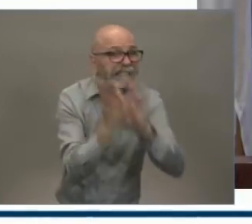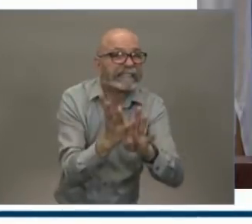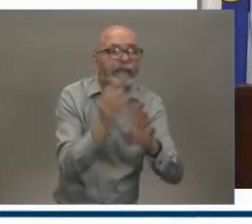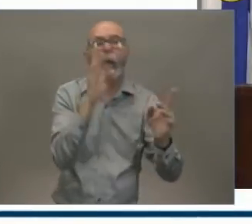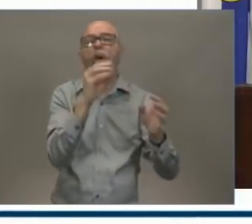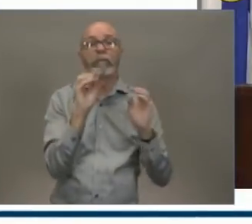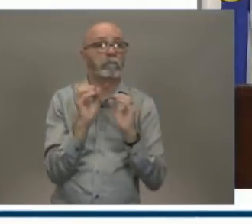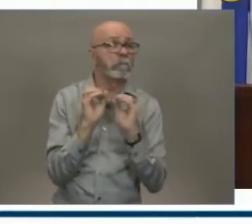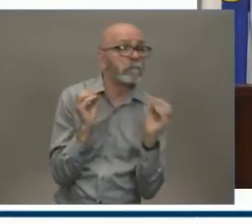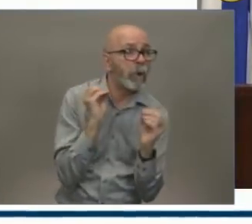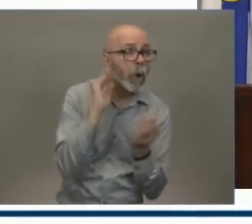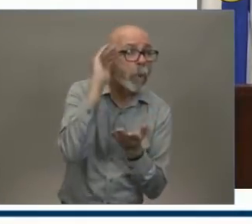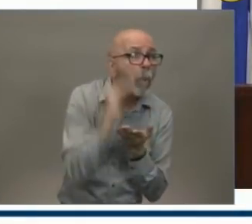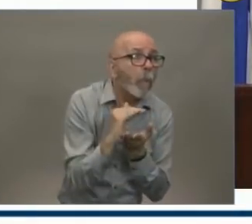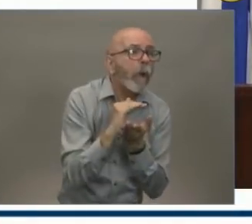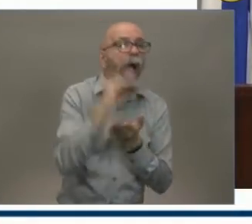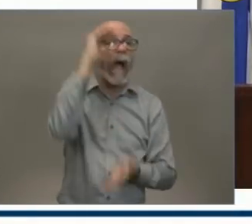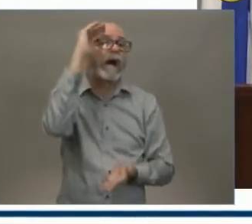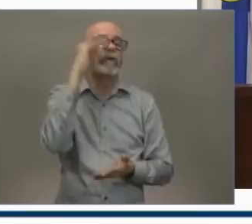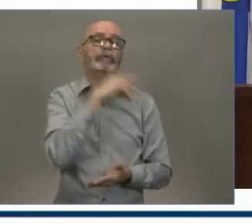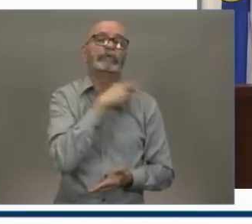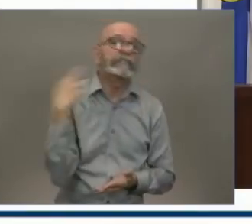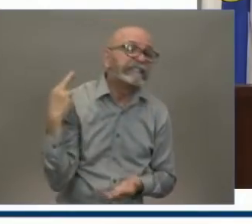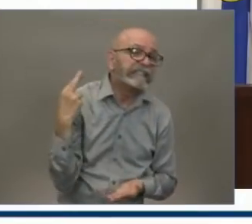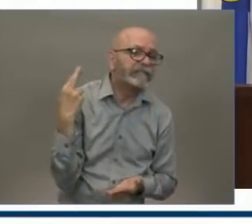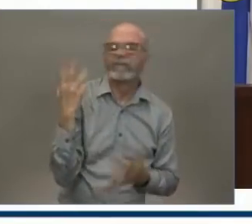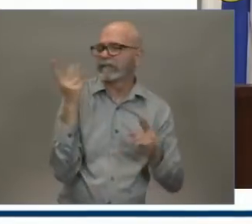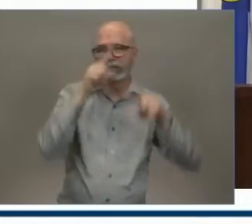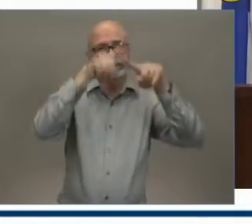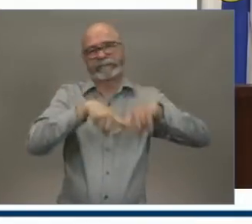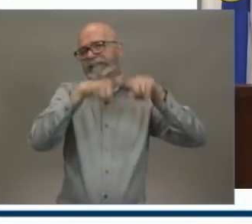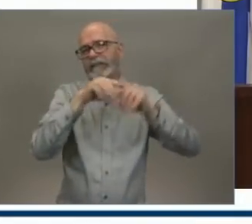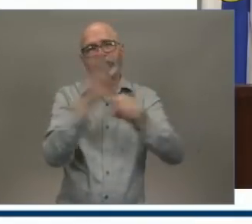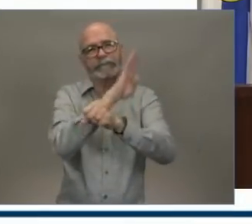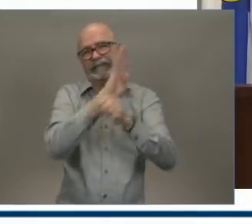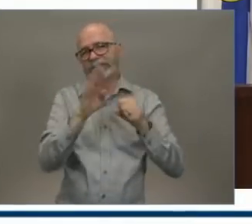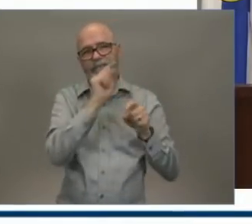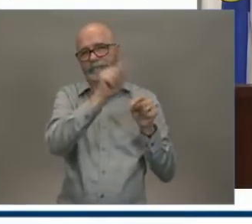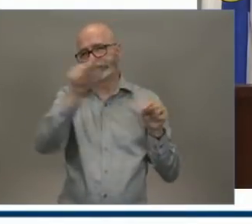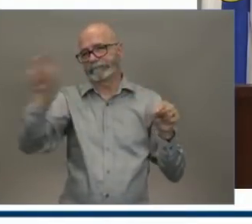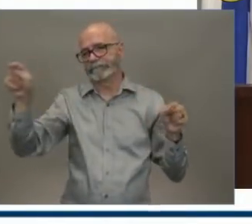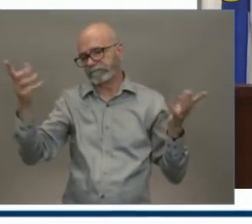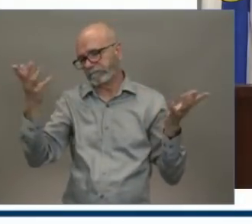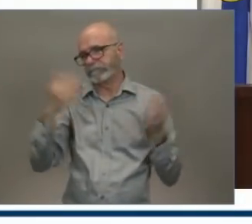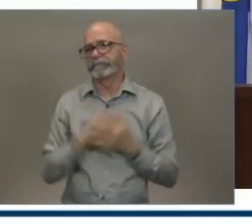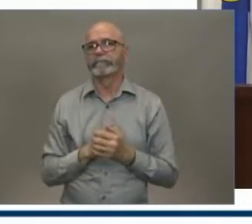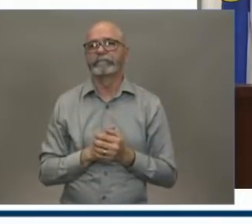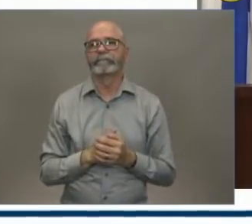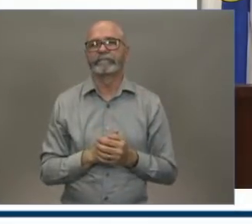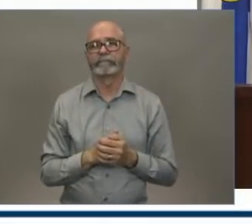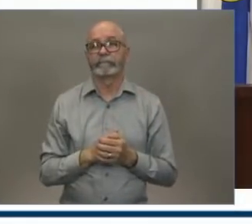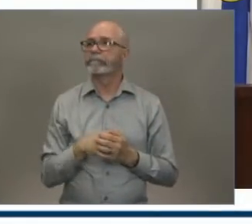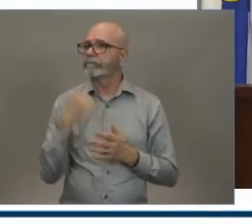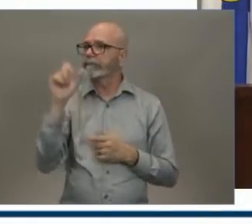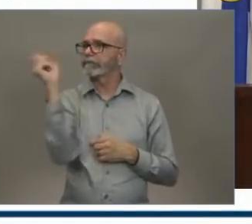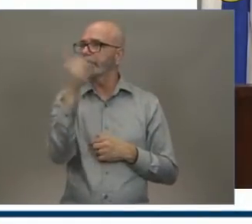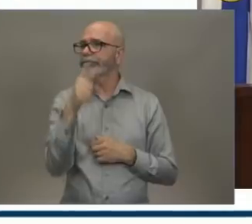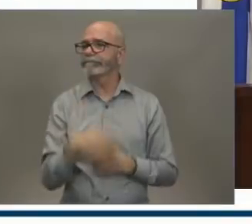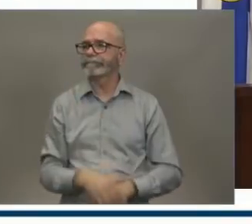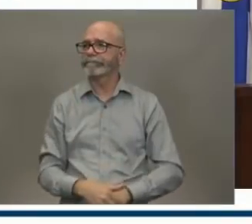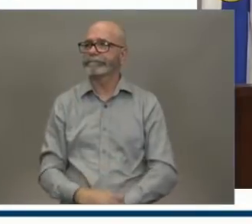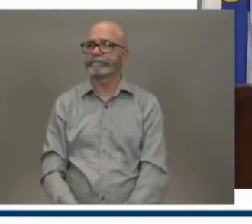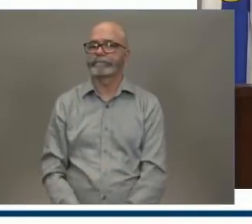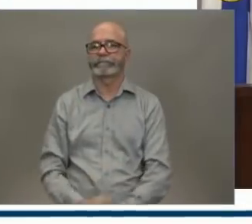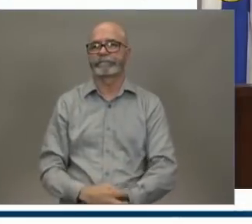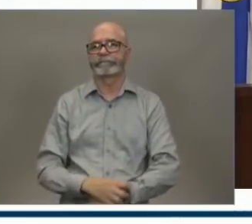Go ahead, Victoria, with your follow-up. Okay, thanks for that. And I'm wondering, the Coast had put in a request to the province